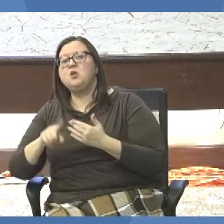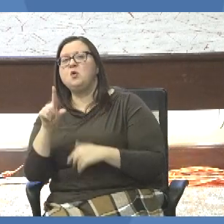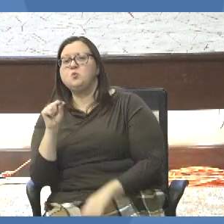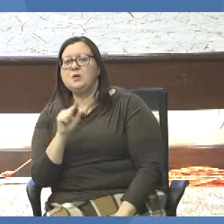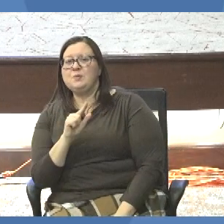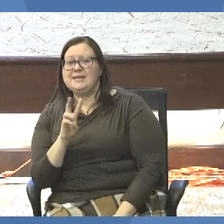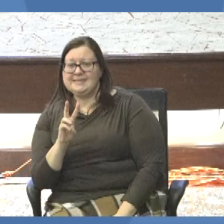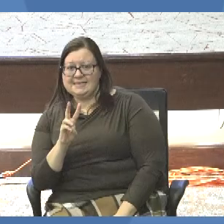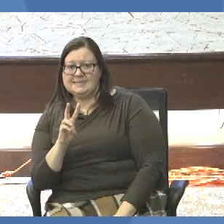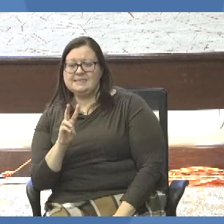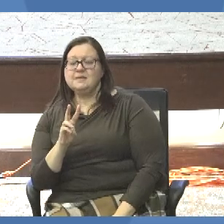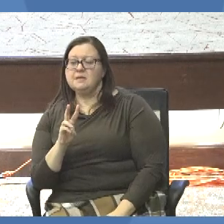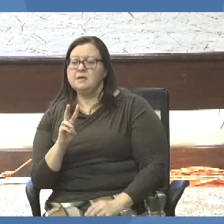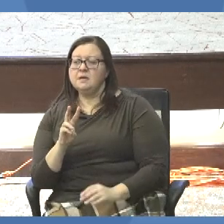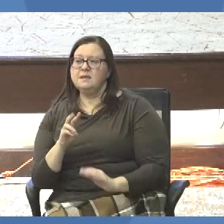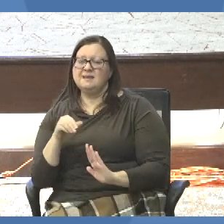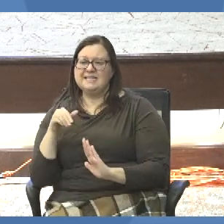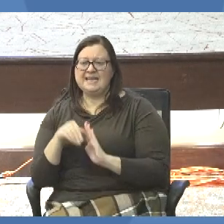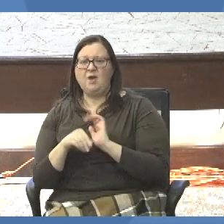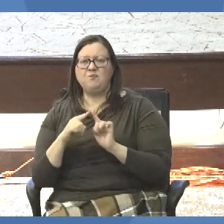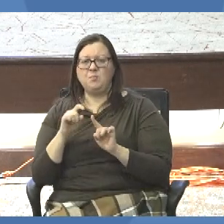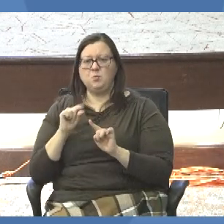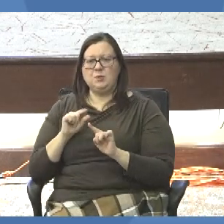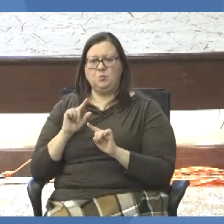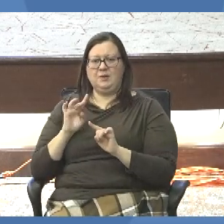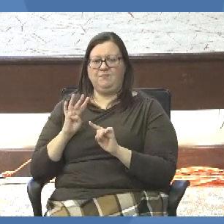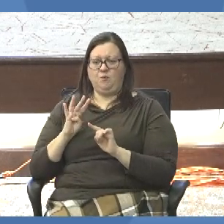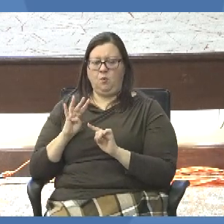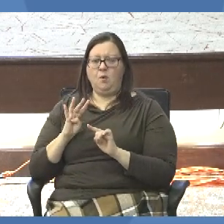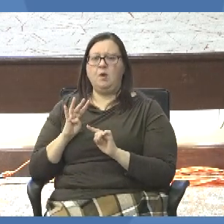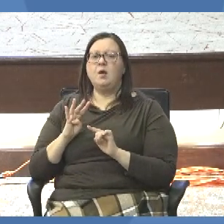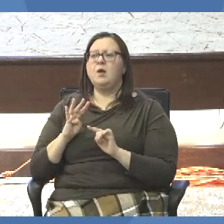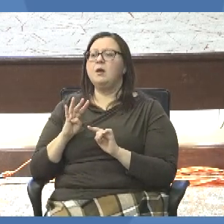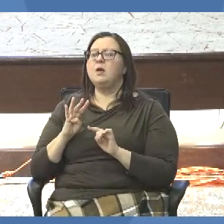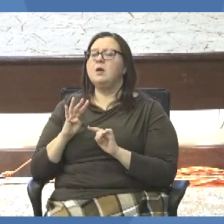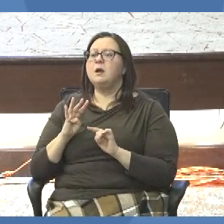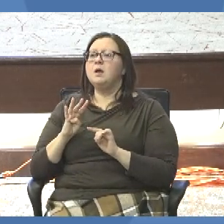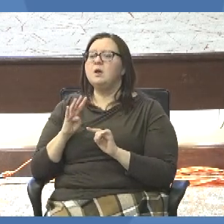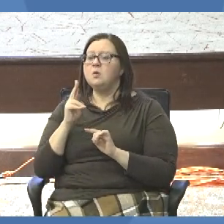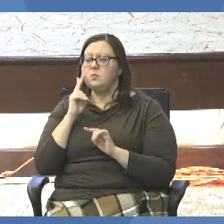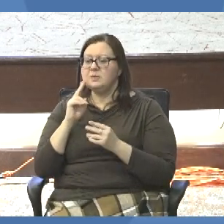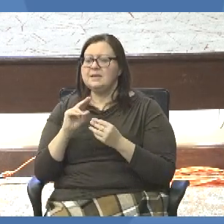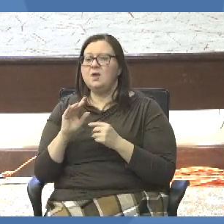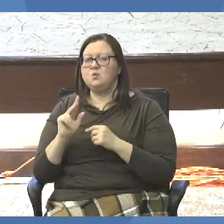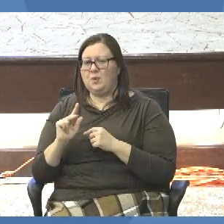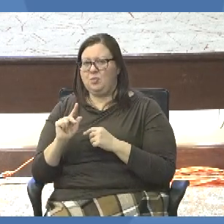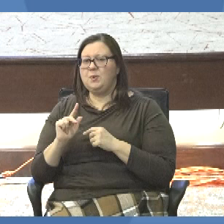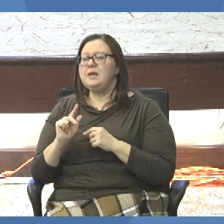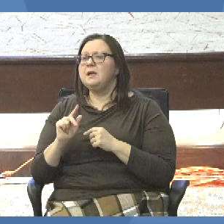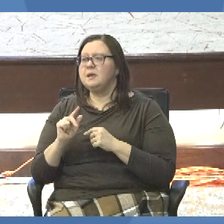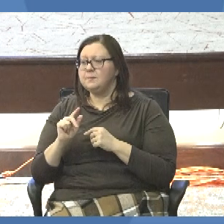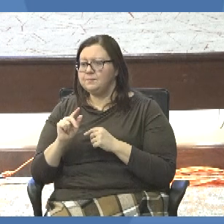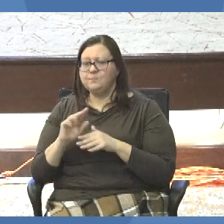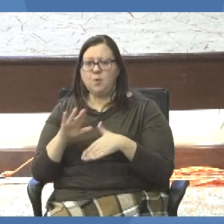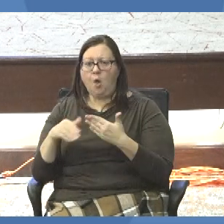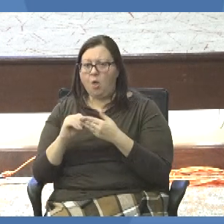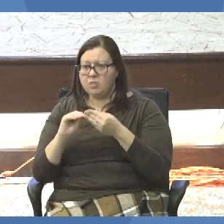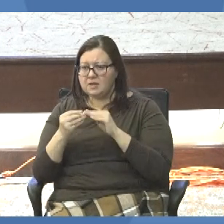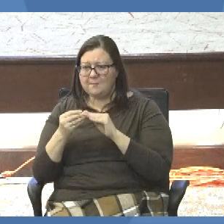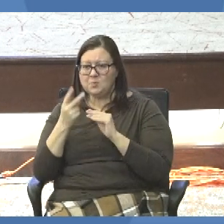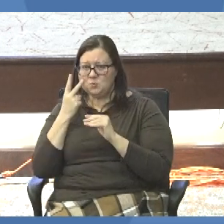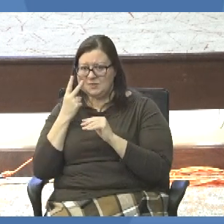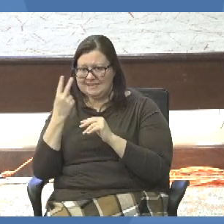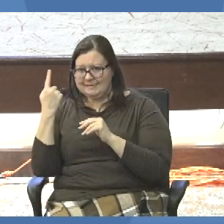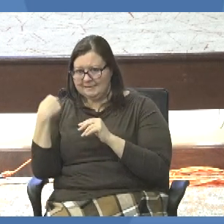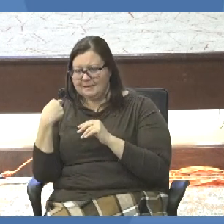from 2023, but you'll see the number right below it, and then the bottom category, permits issued. Those all correlate. If people don't